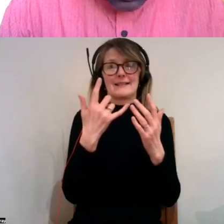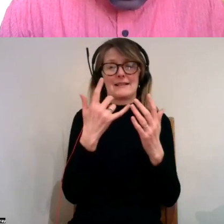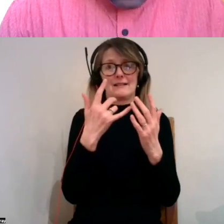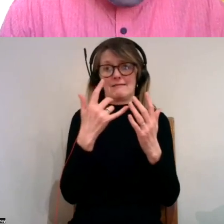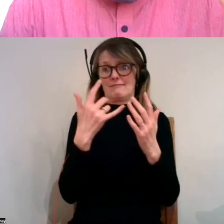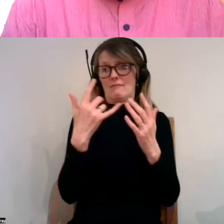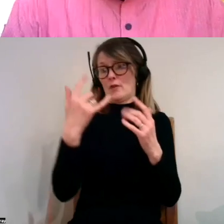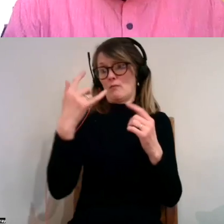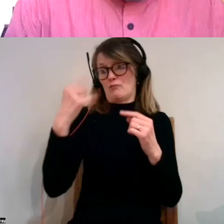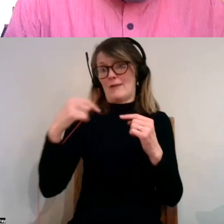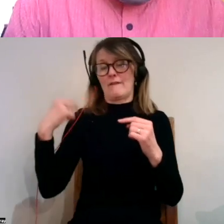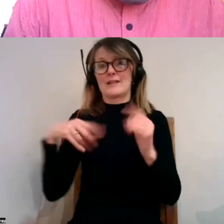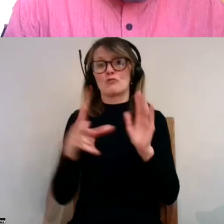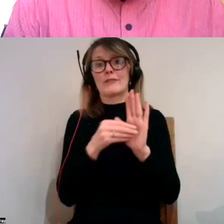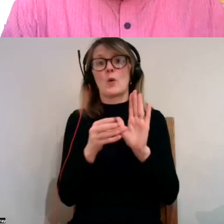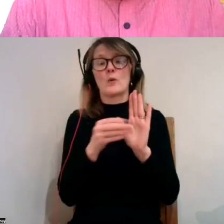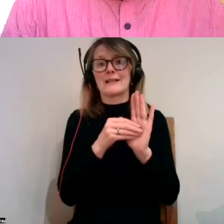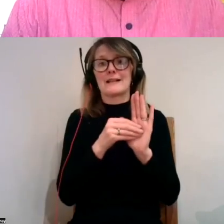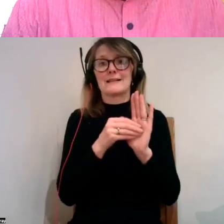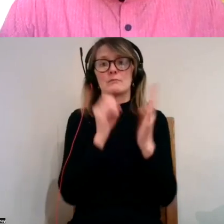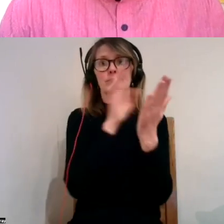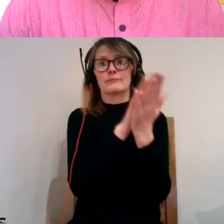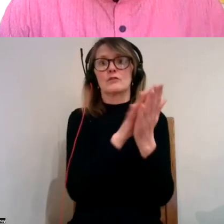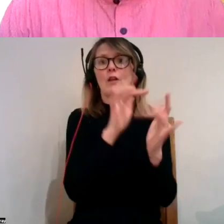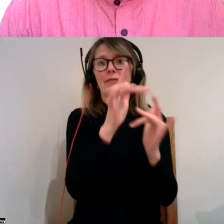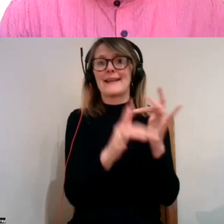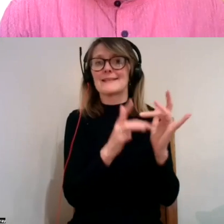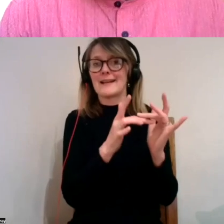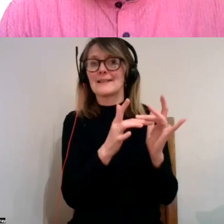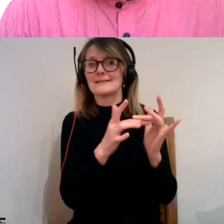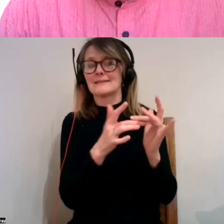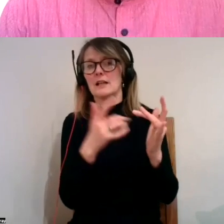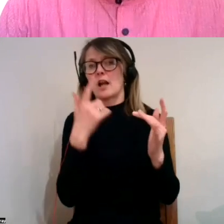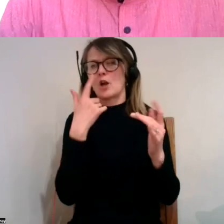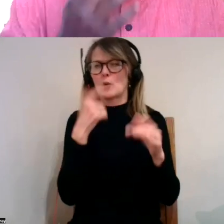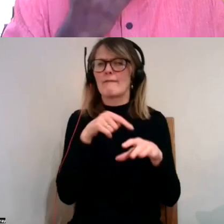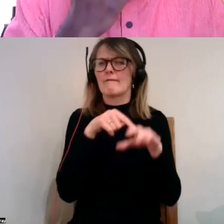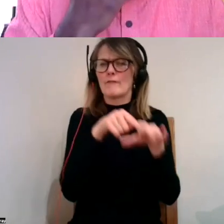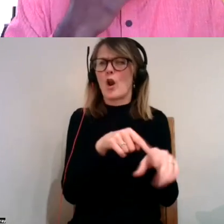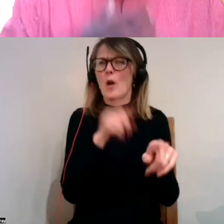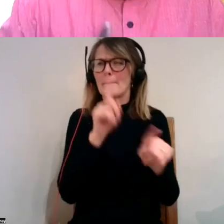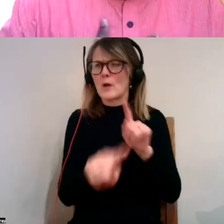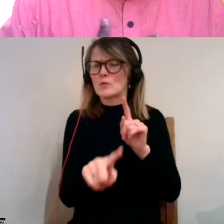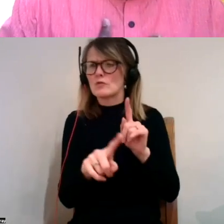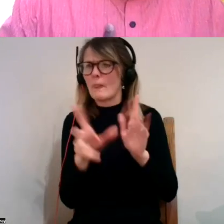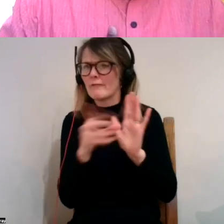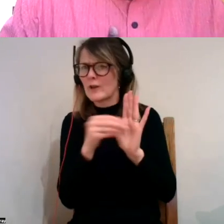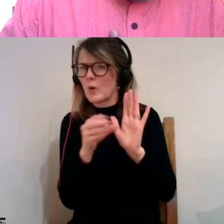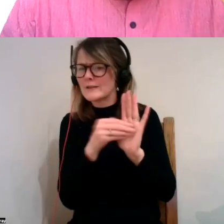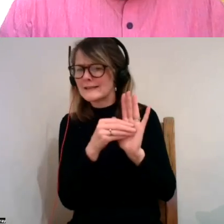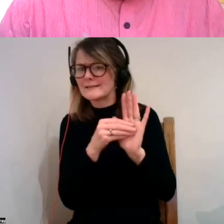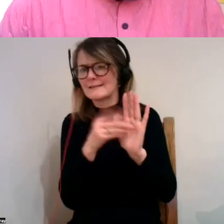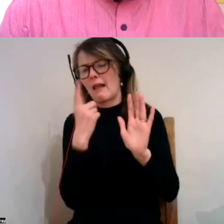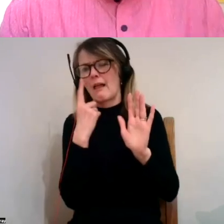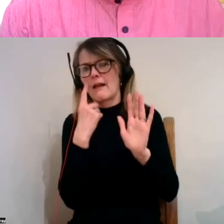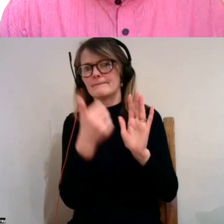previous recordings. And if you're interested, you could follow most of those recordings. In